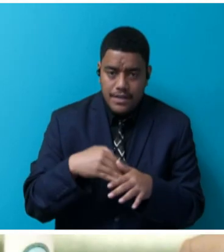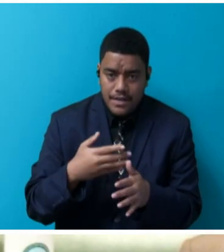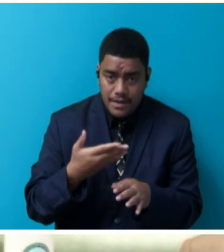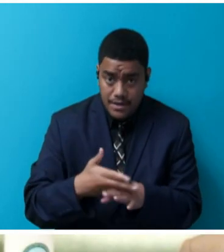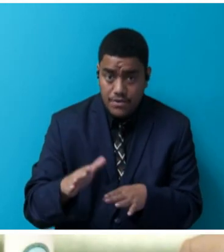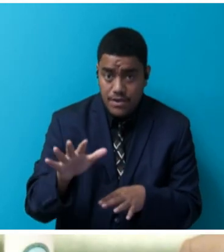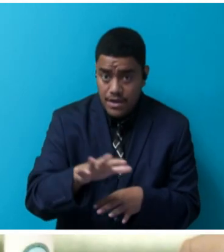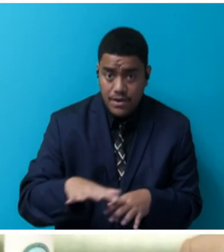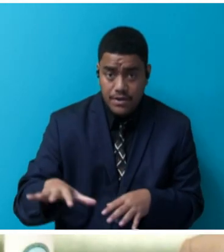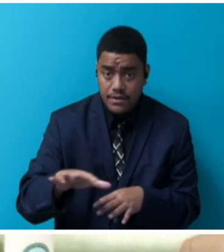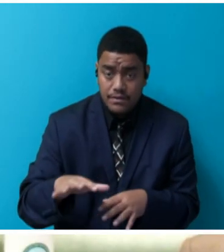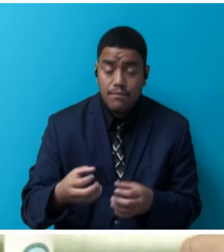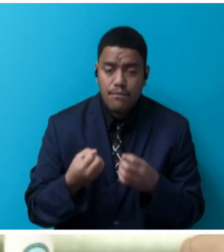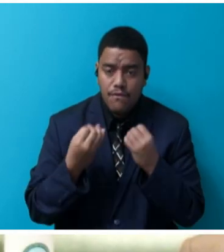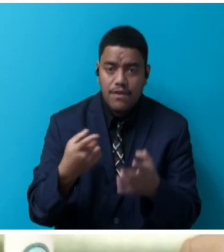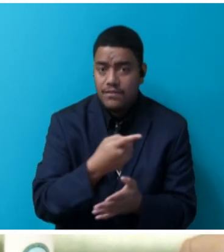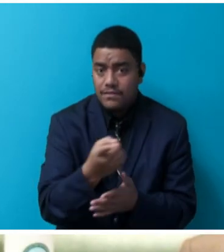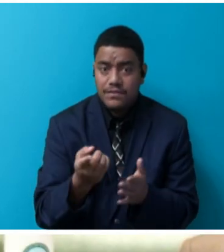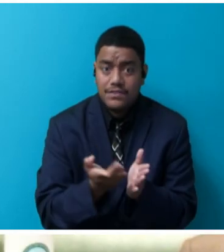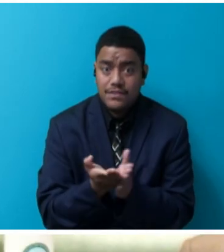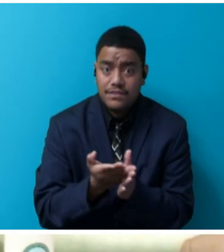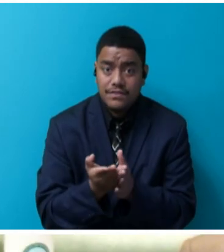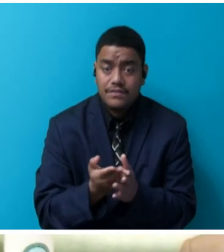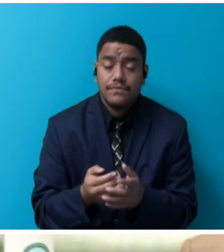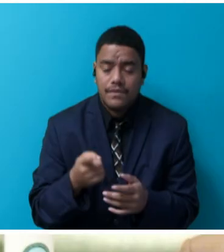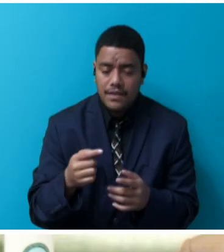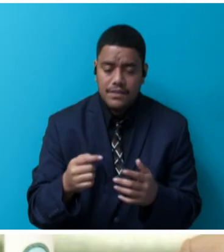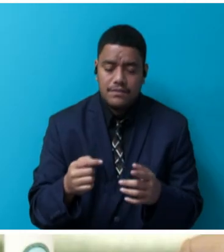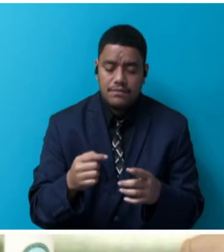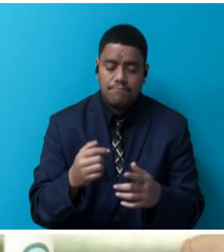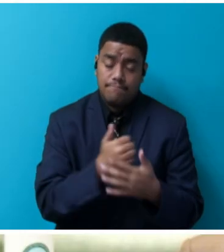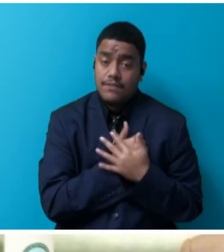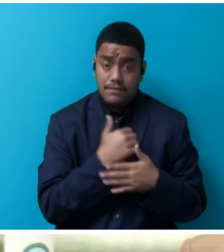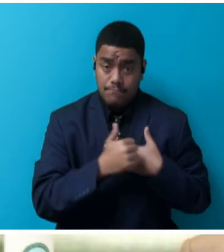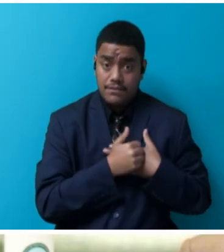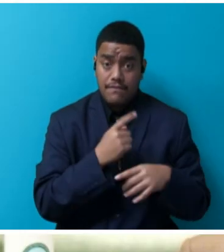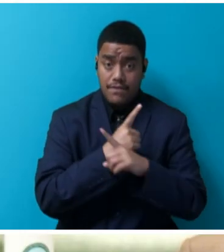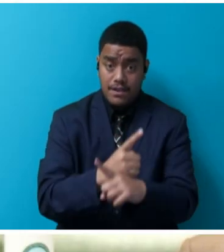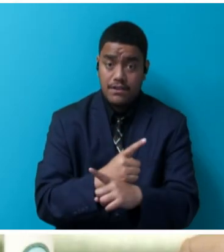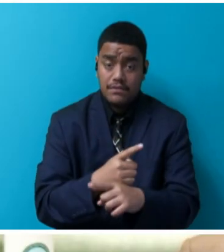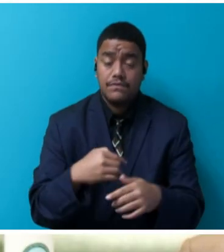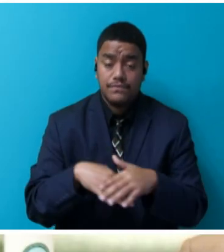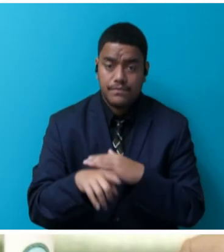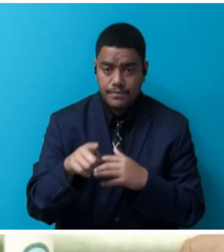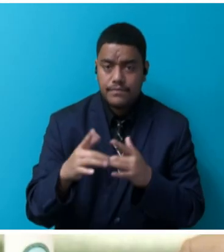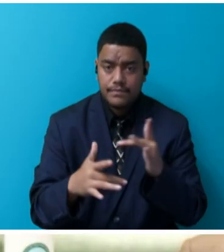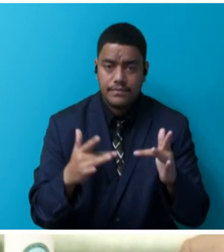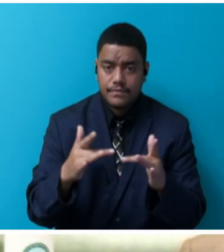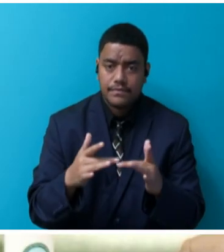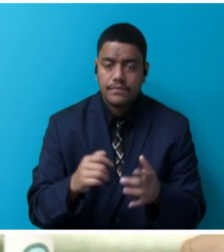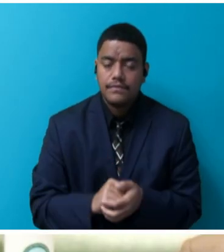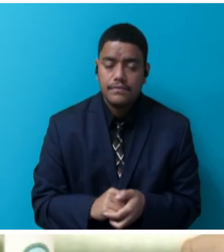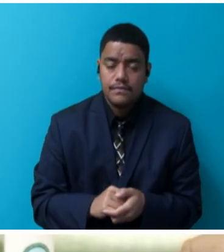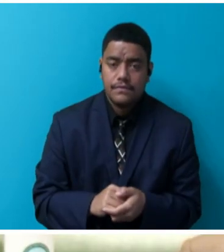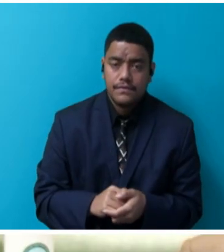and provide consumers with sufficient safeguards in the digital age. Honorable Speaker,